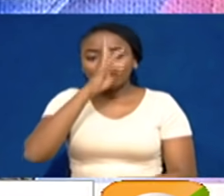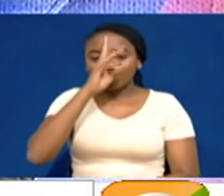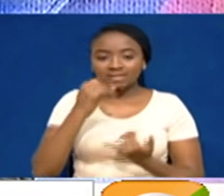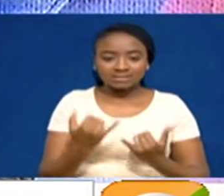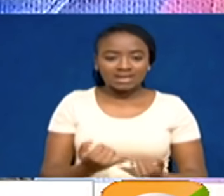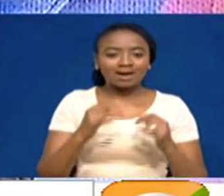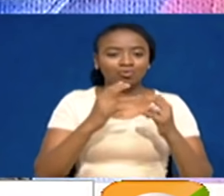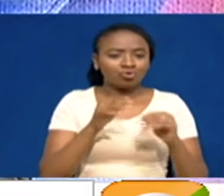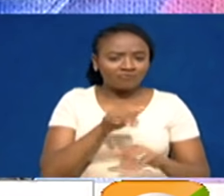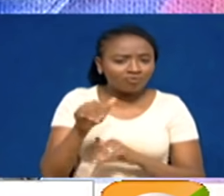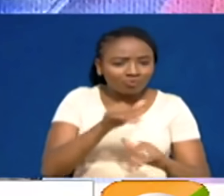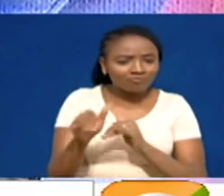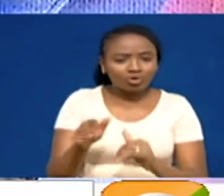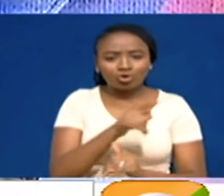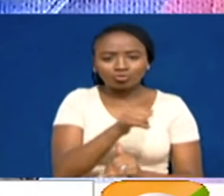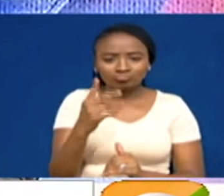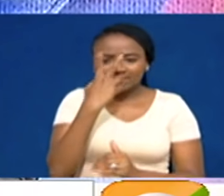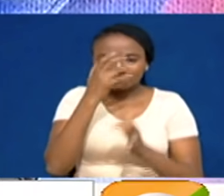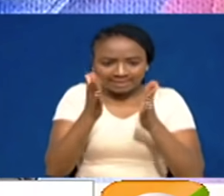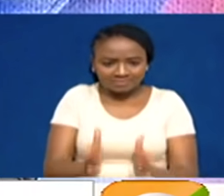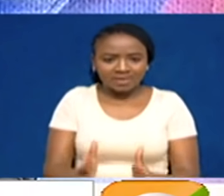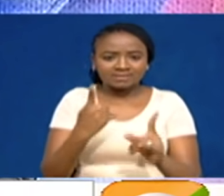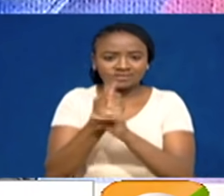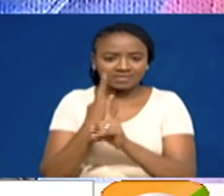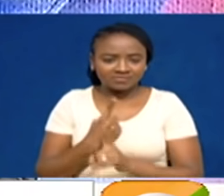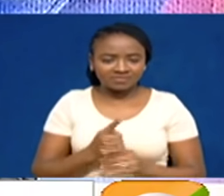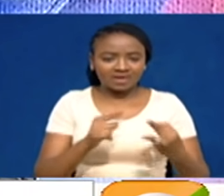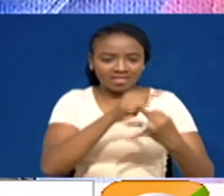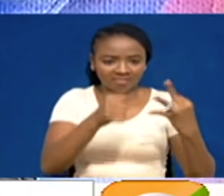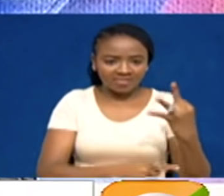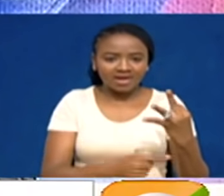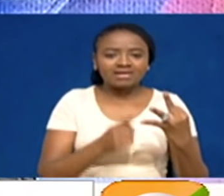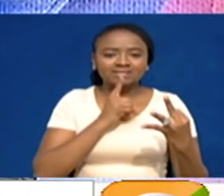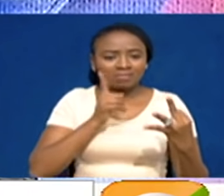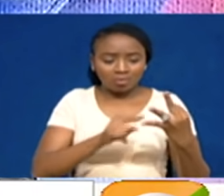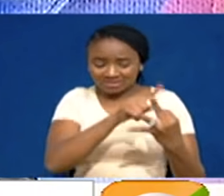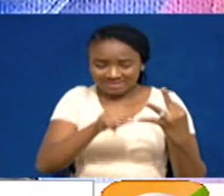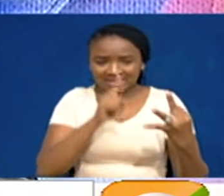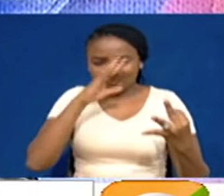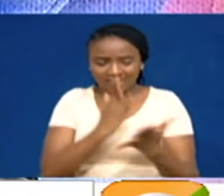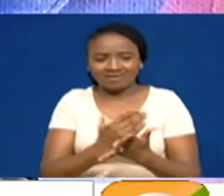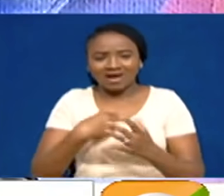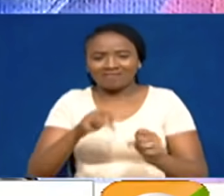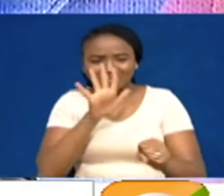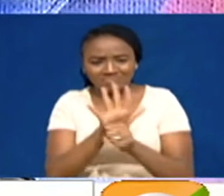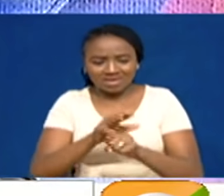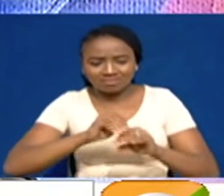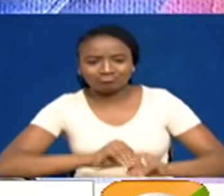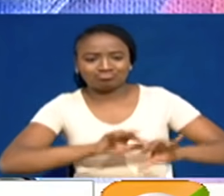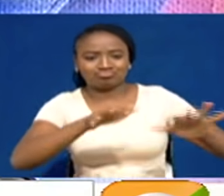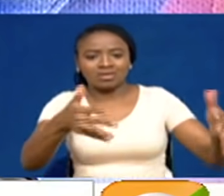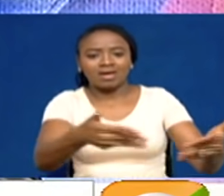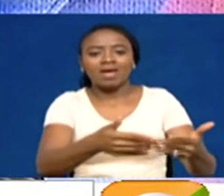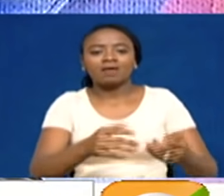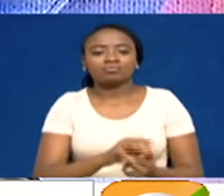are later sold in Ethiopia. Detectives who have been on the trail of the suspects say the three are among many others believed to be part